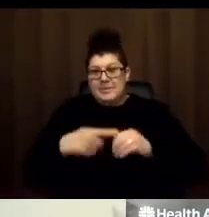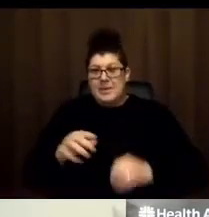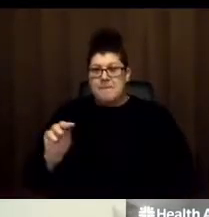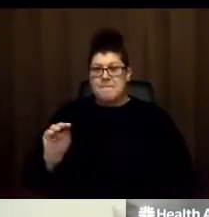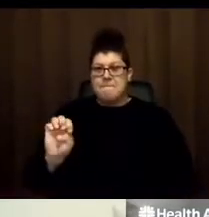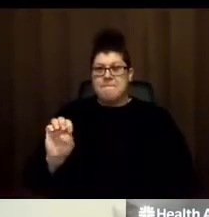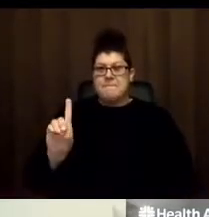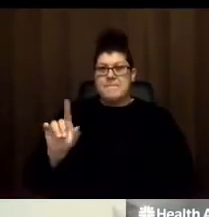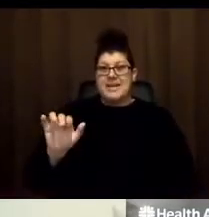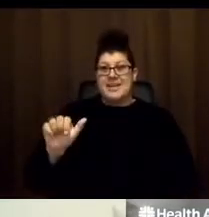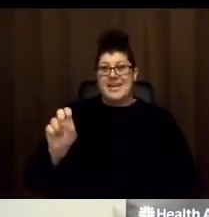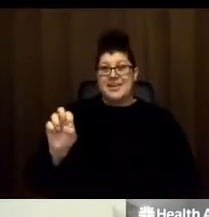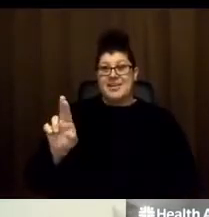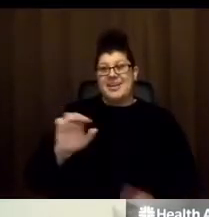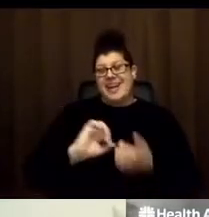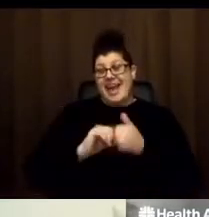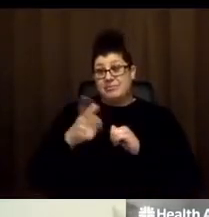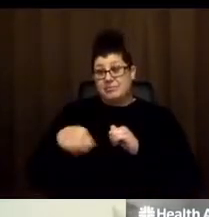life.